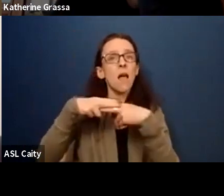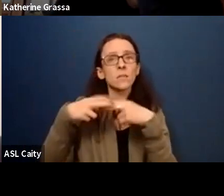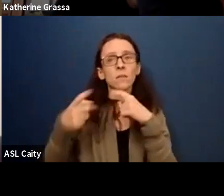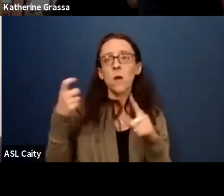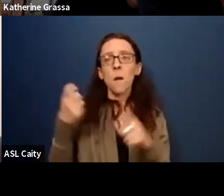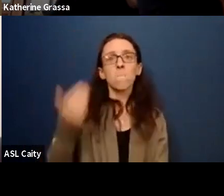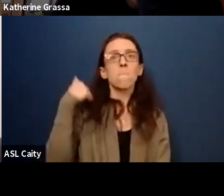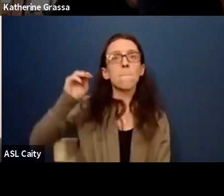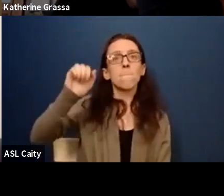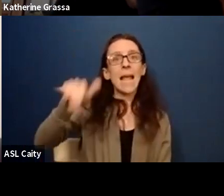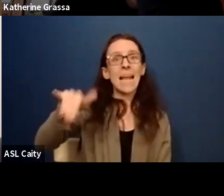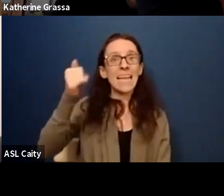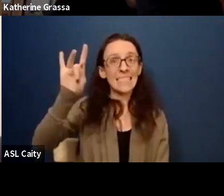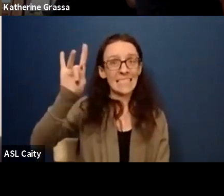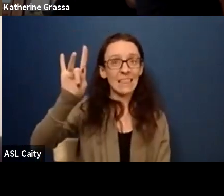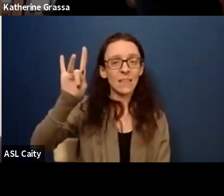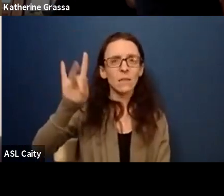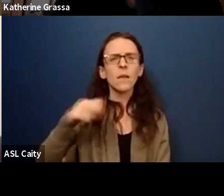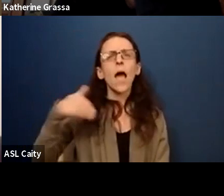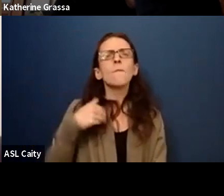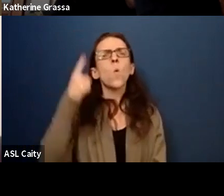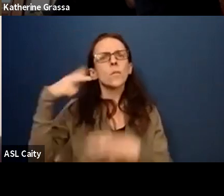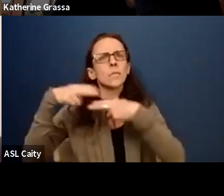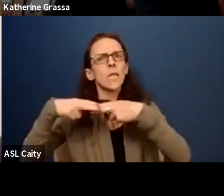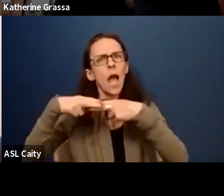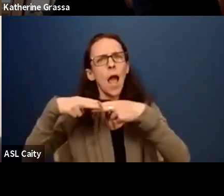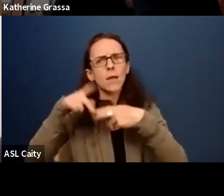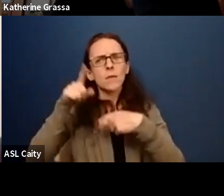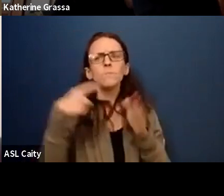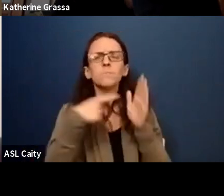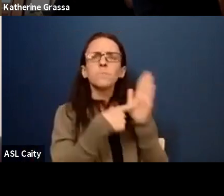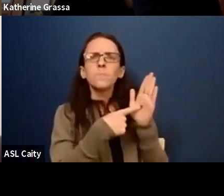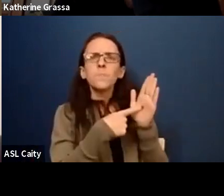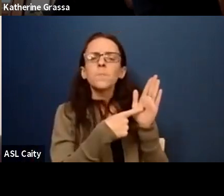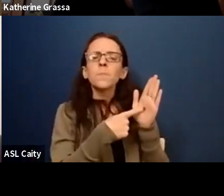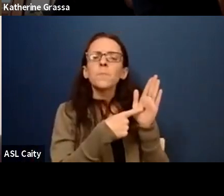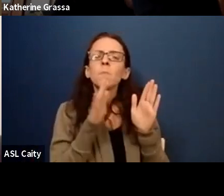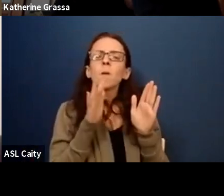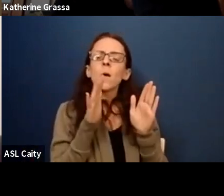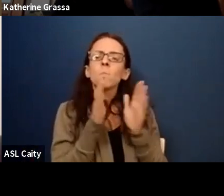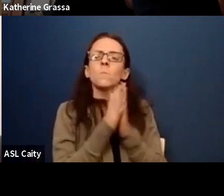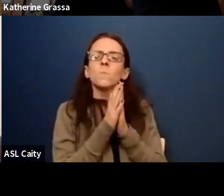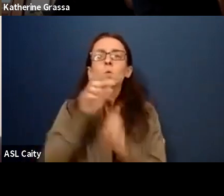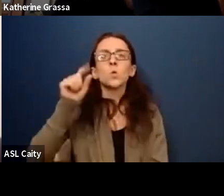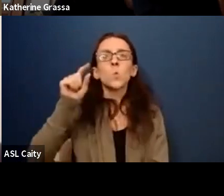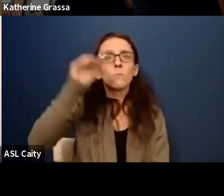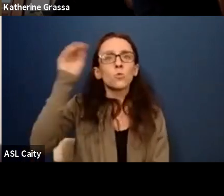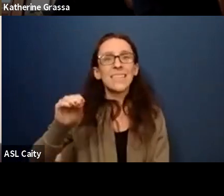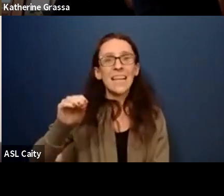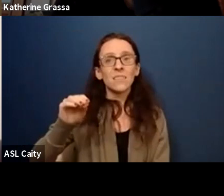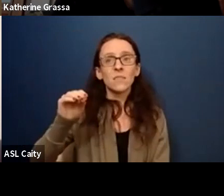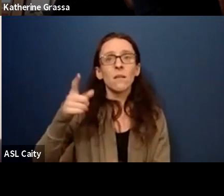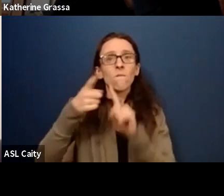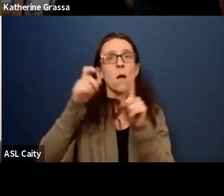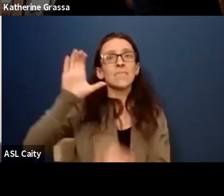May 18th, there's a slide that shows that the 20% citywide,